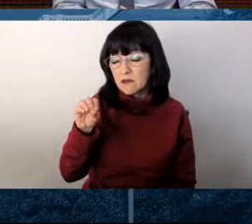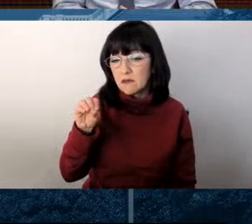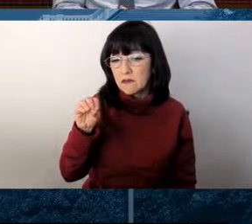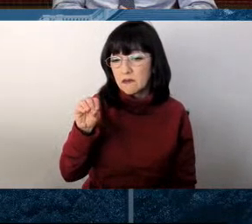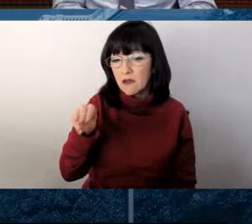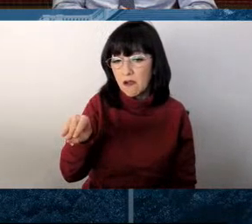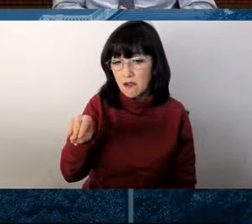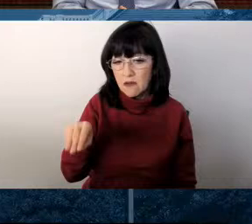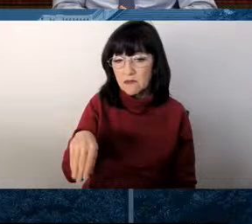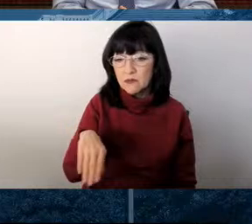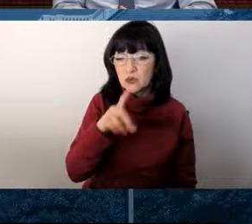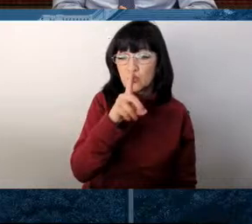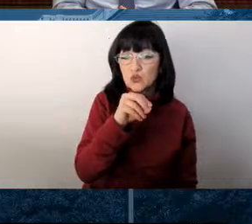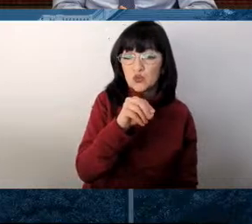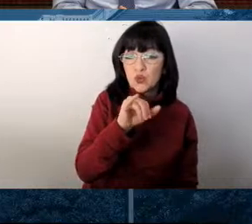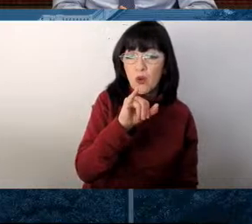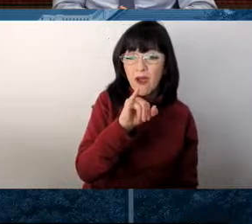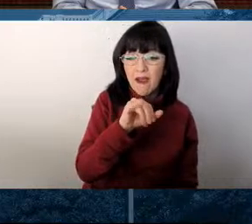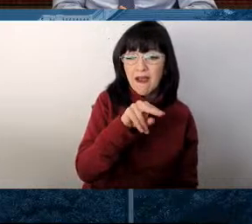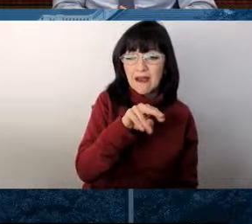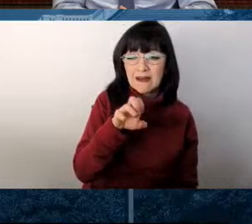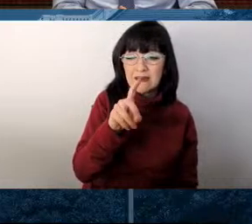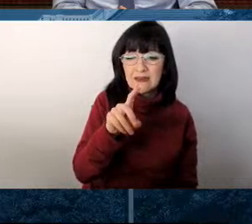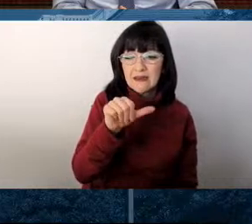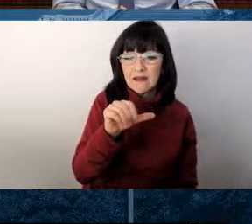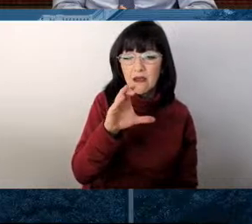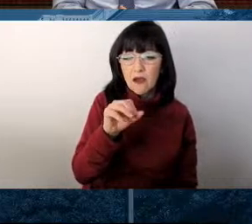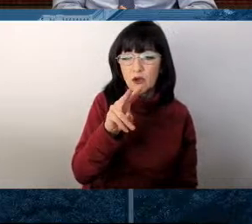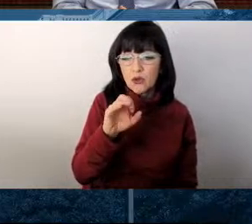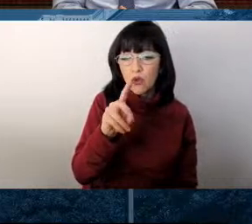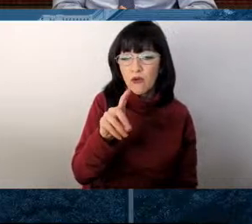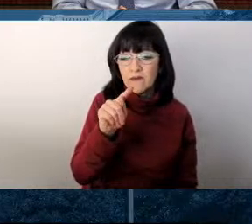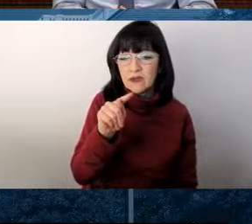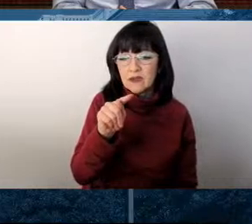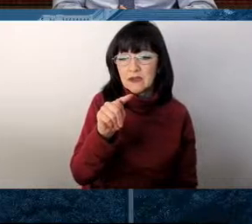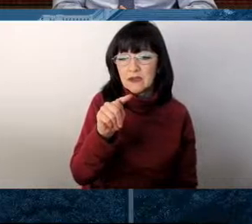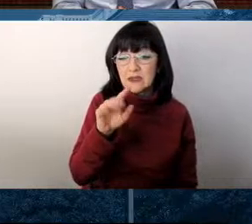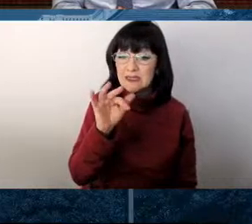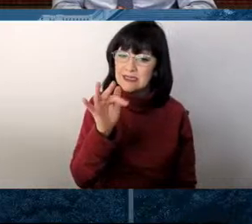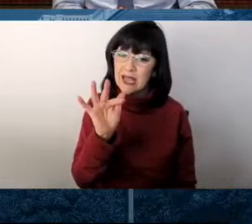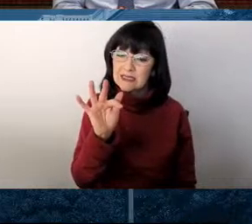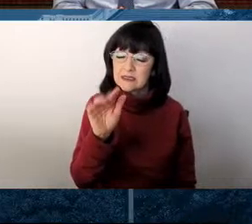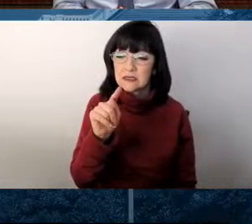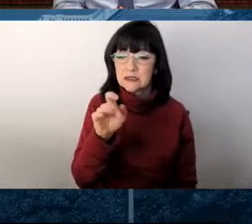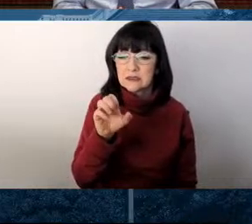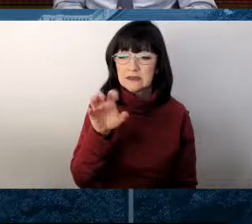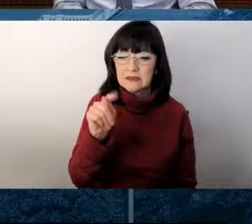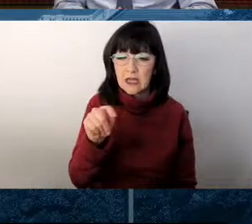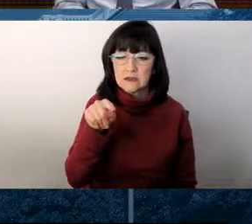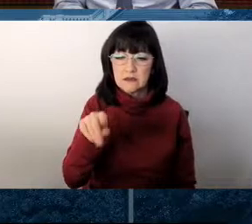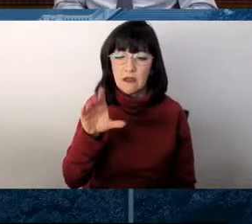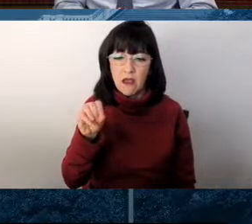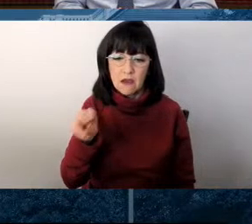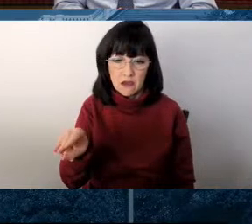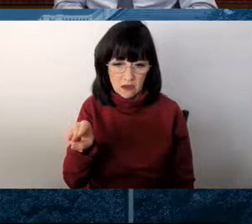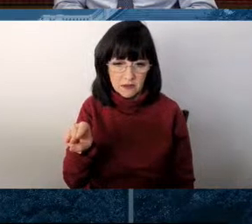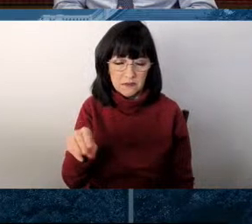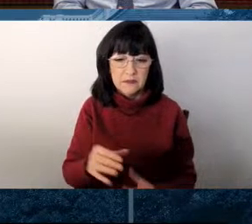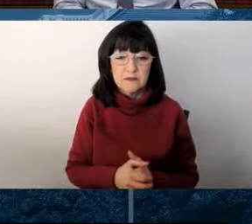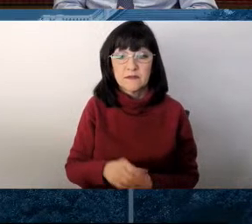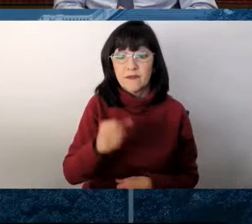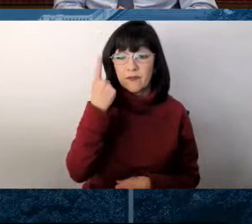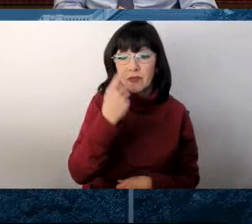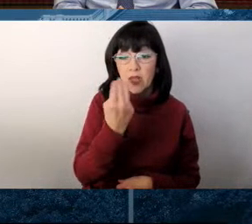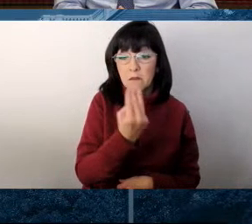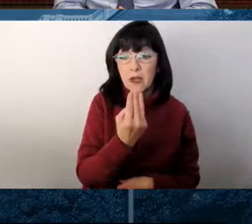DMV site in Delaware City will be open Mondays and Tuesdays and Thursdays and Fridays in the evenings, not Wednesday, because they're open for